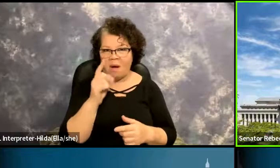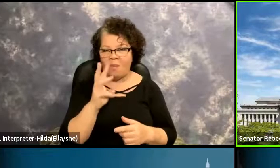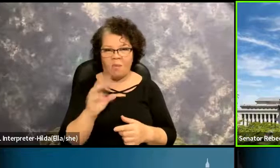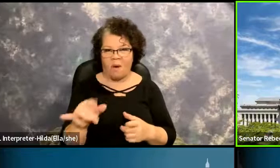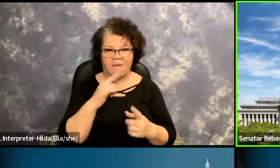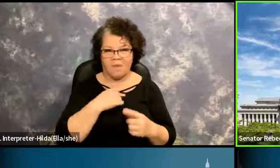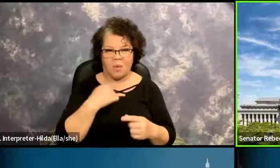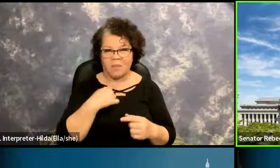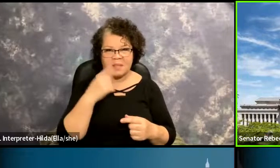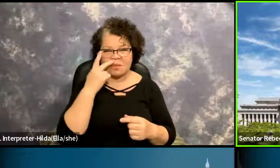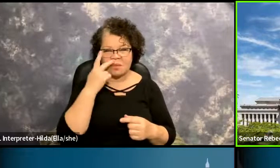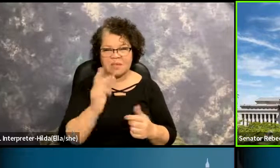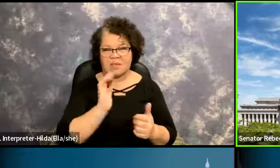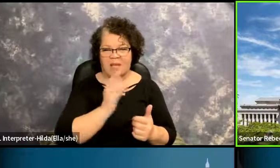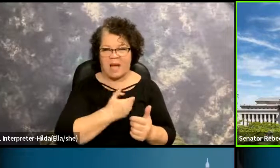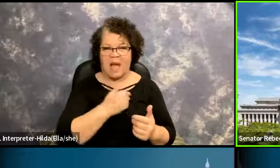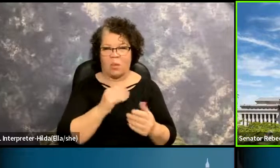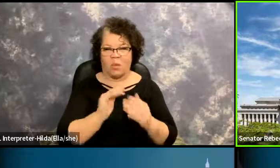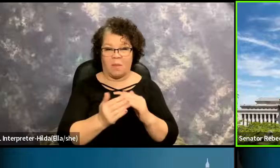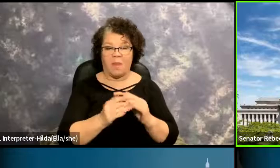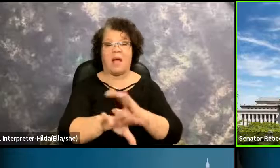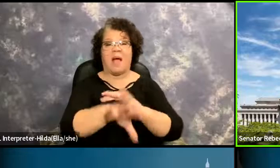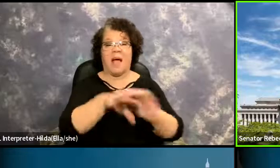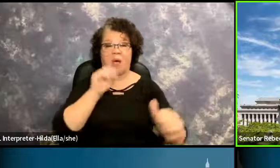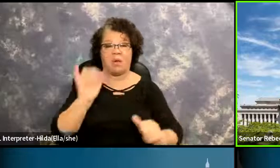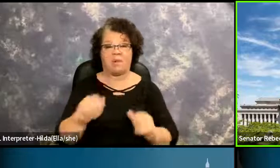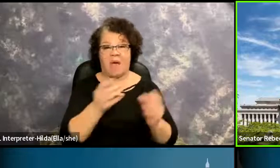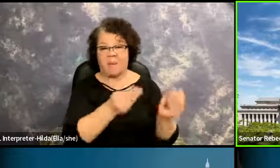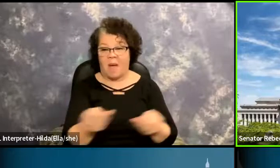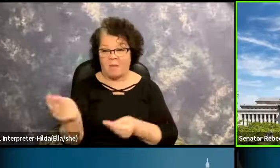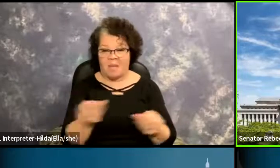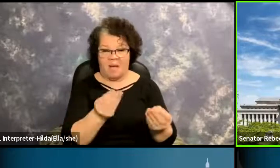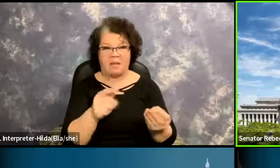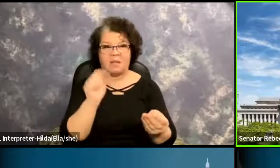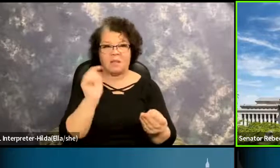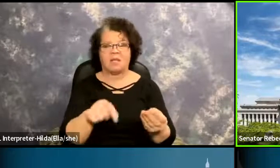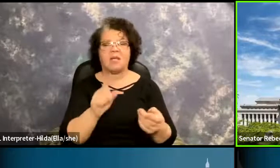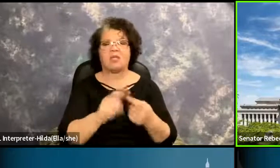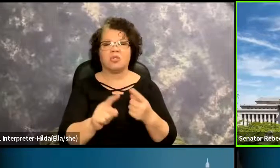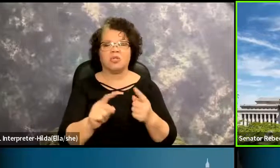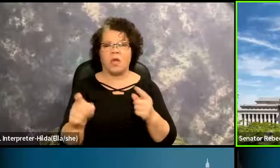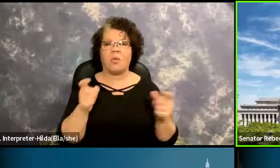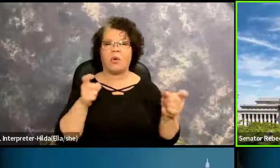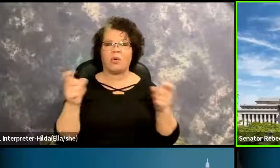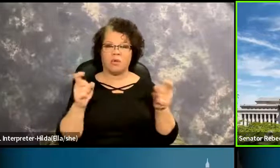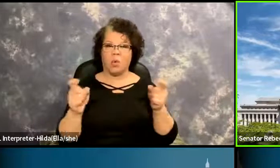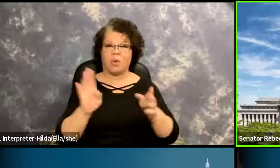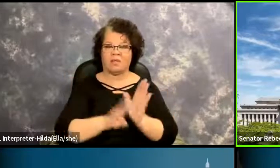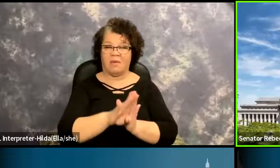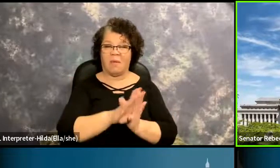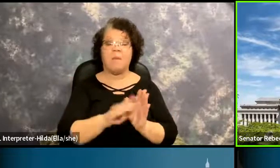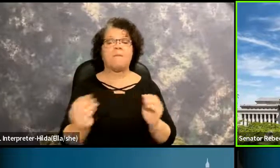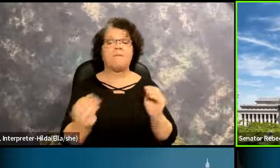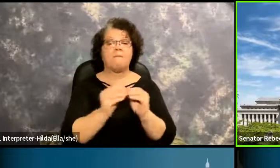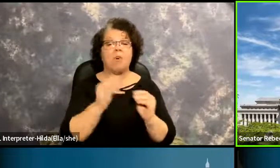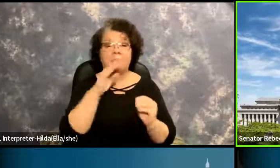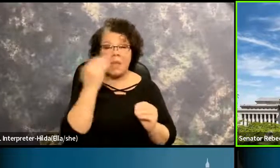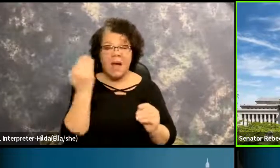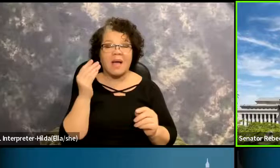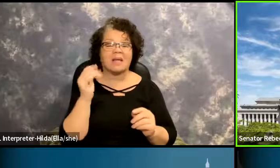are getting out of this pipeline is making sure our communities can control development and that more Black, Indigenous and people of